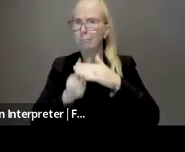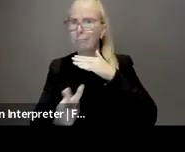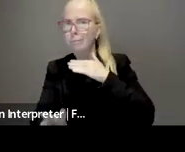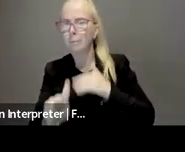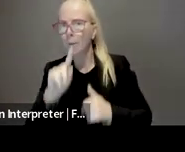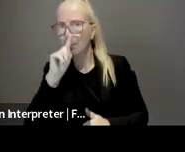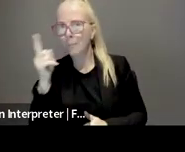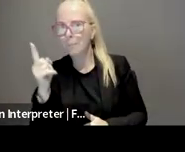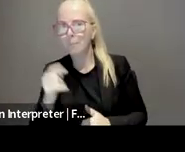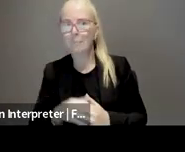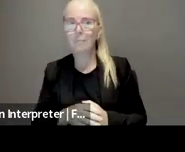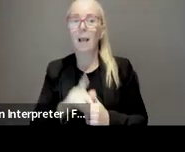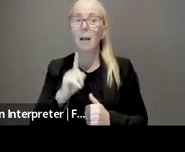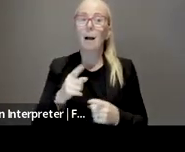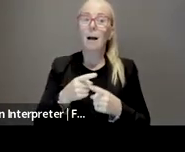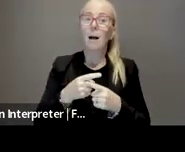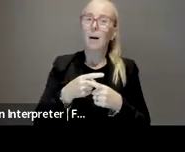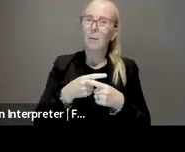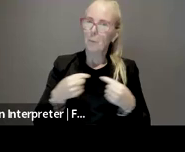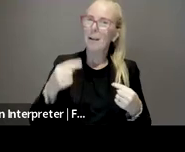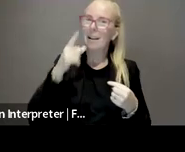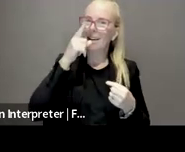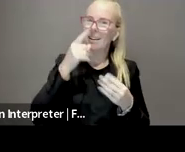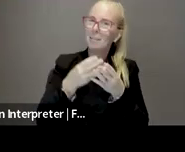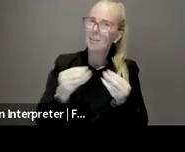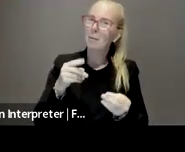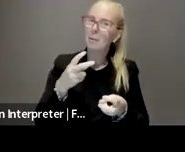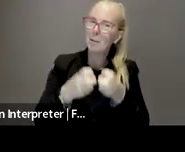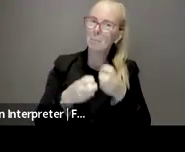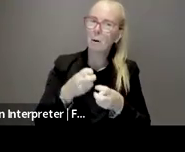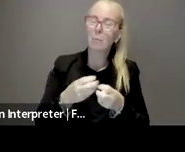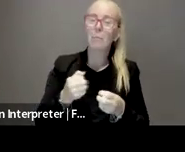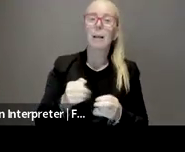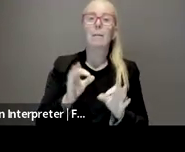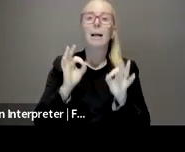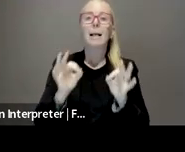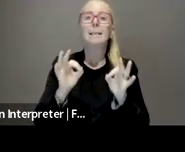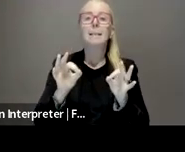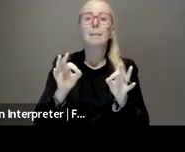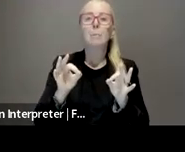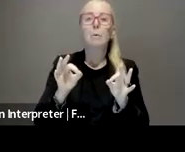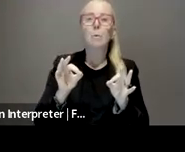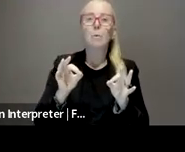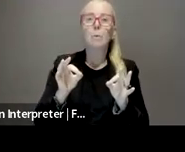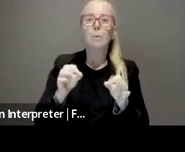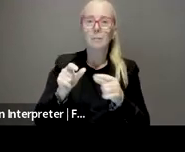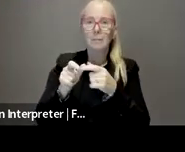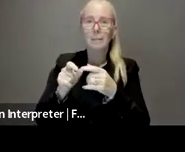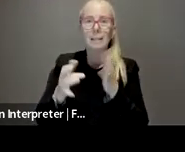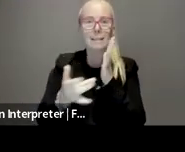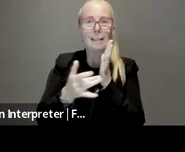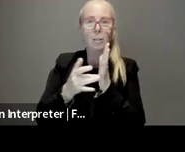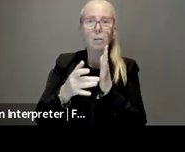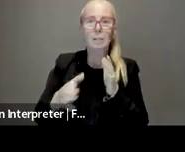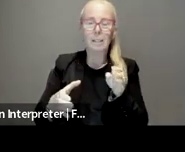At Rehapp, we're solving this problem. We've developed a simple device that attaches to a walking stick that measures how we walk. When things start to get a little bit